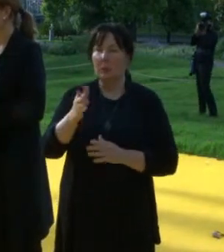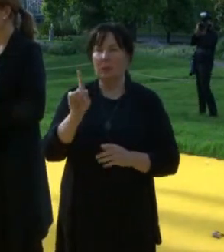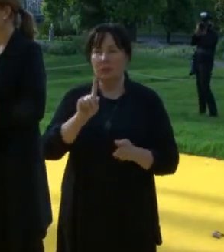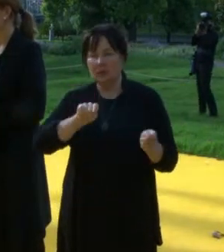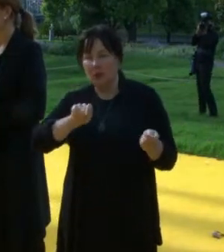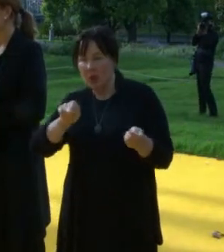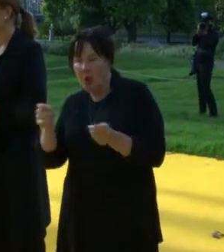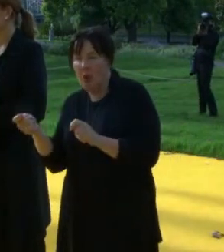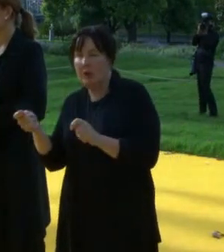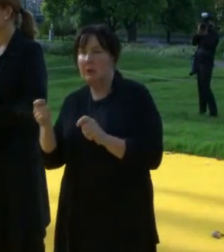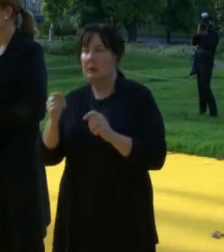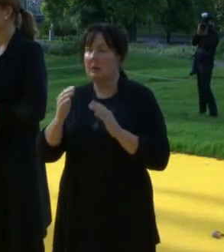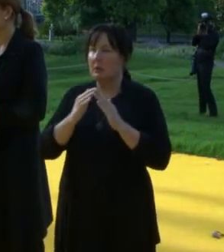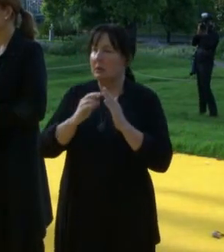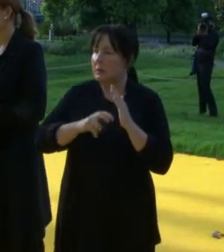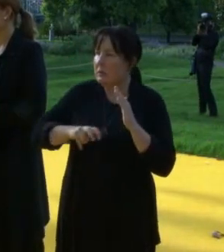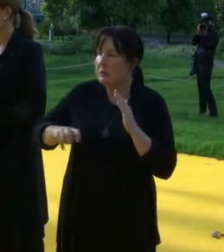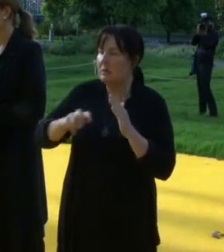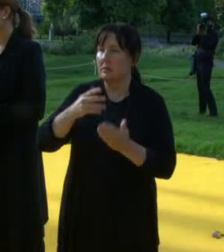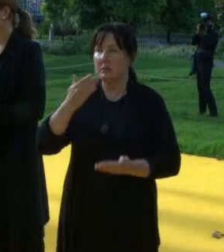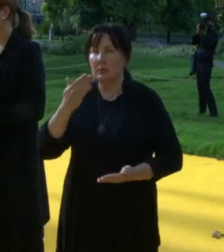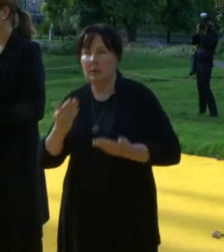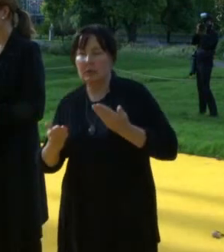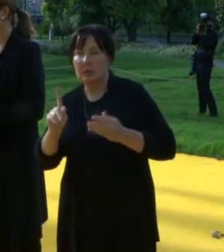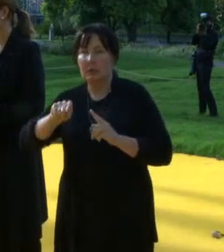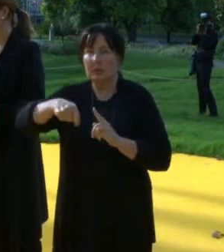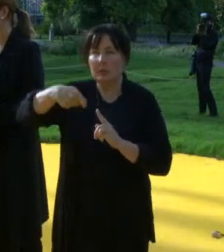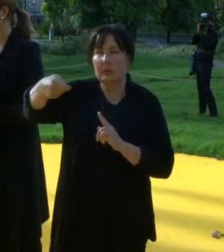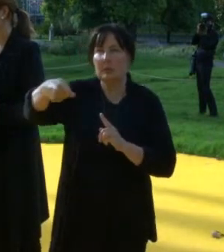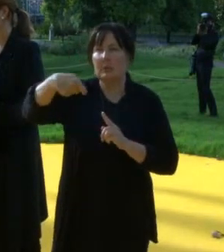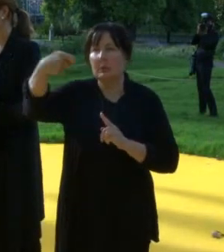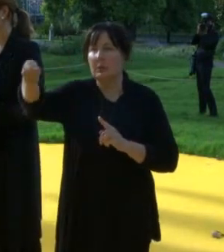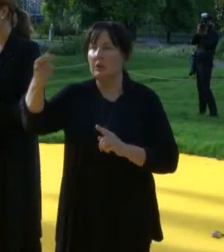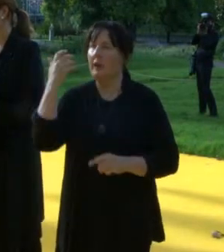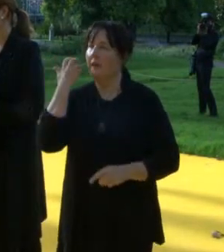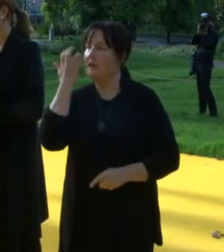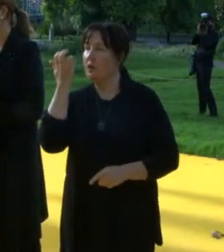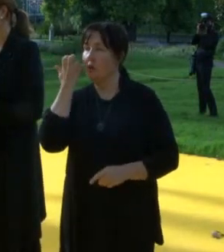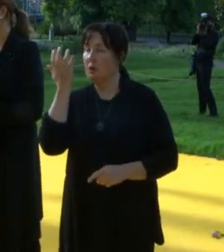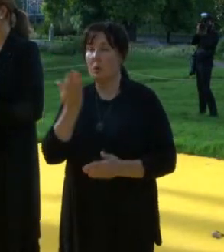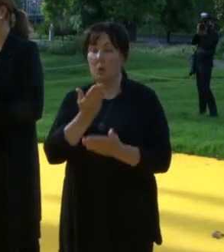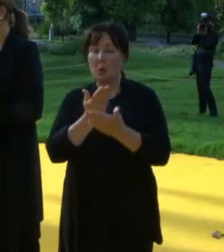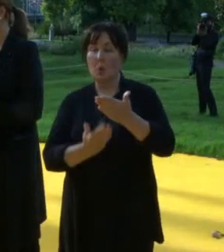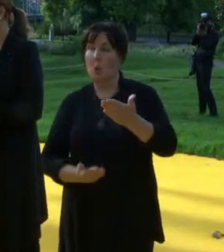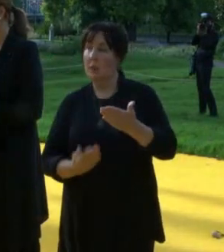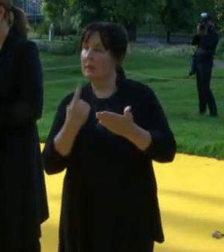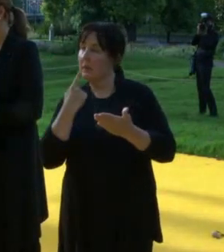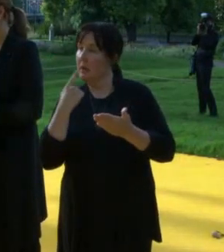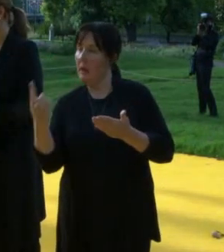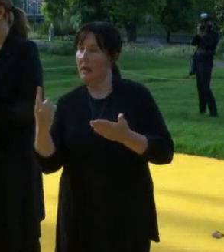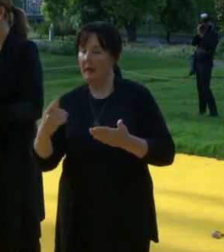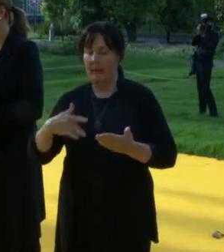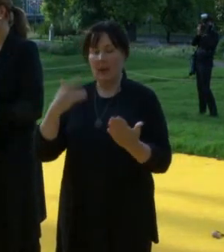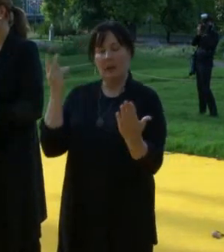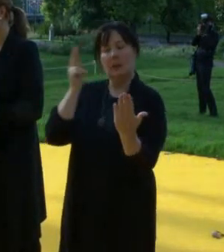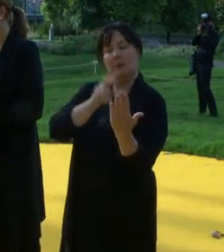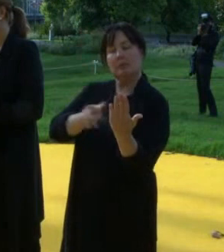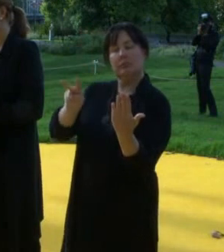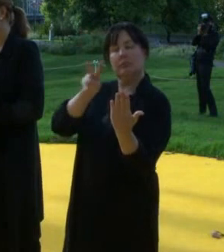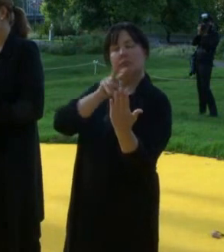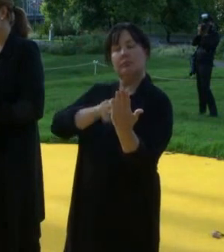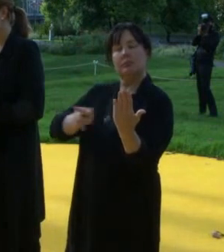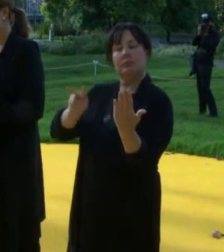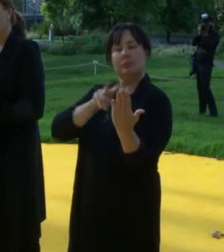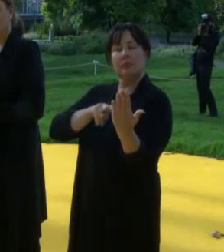uncertainty, storytelling has continued to bring us much needed solace. These awards are a wonderfully